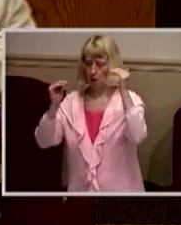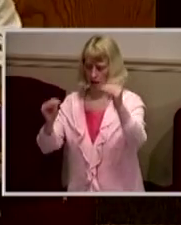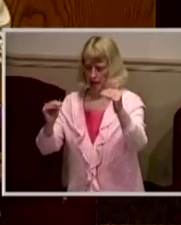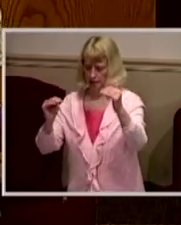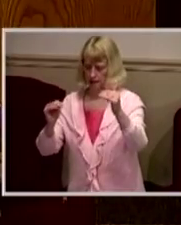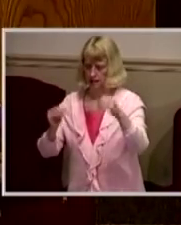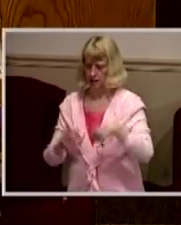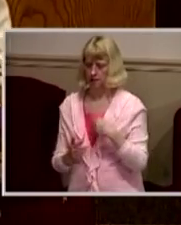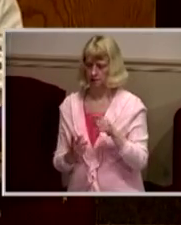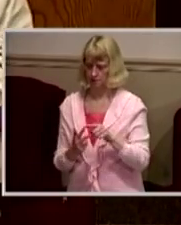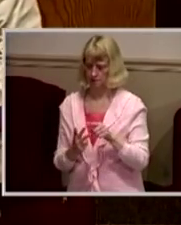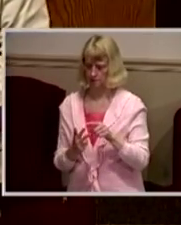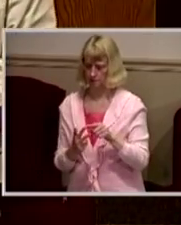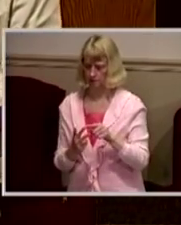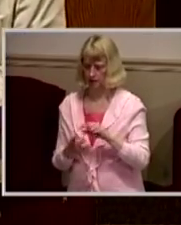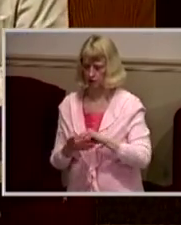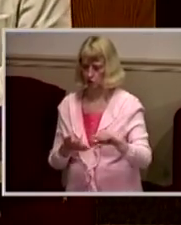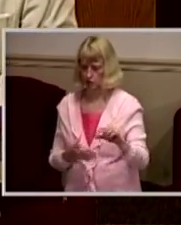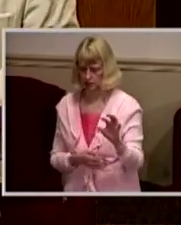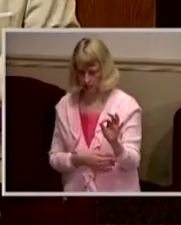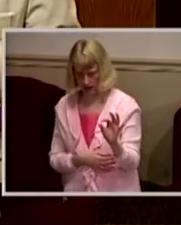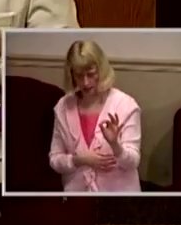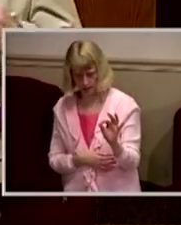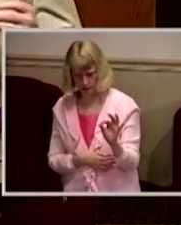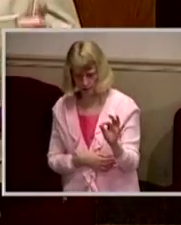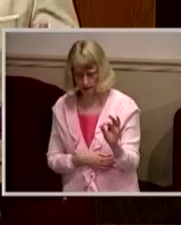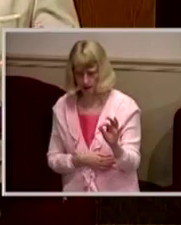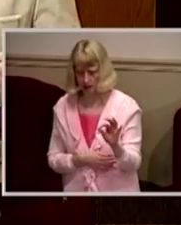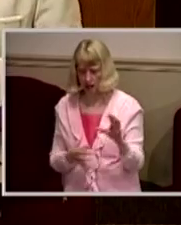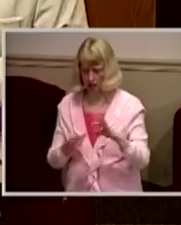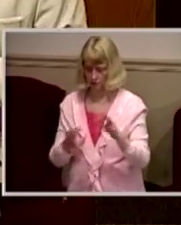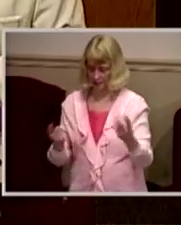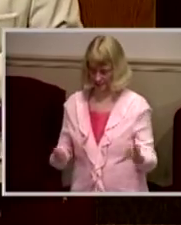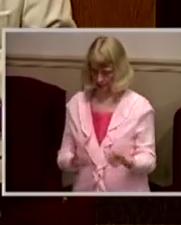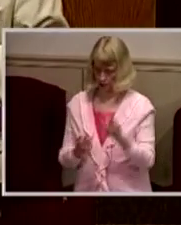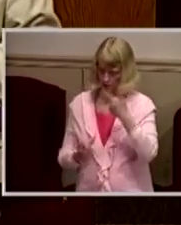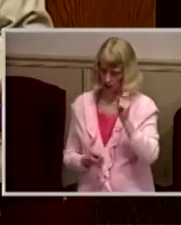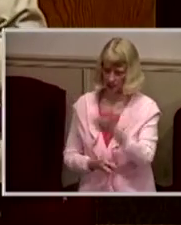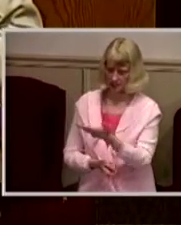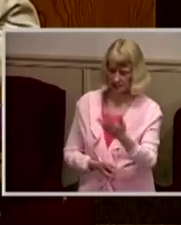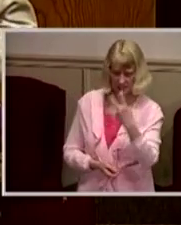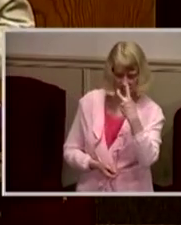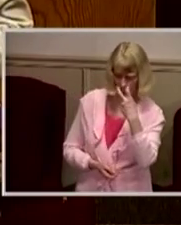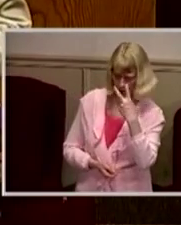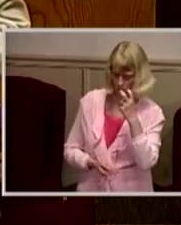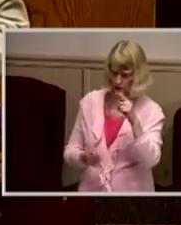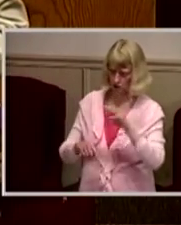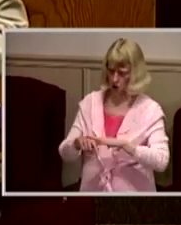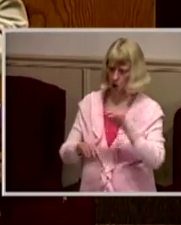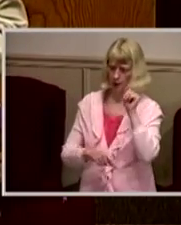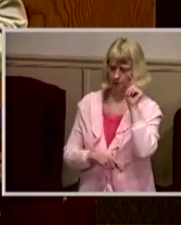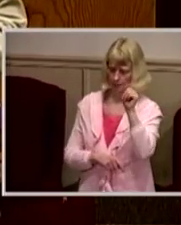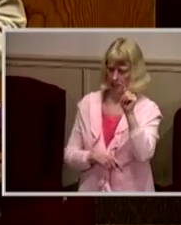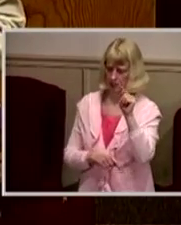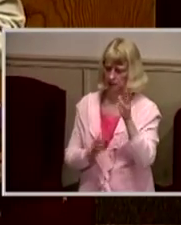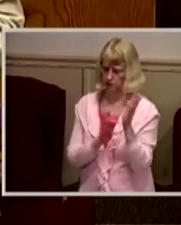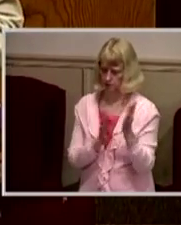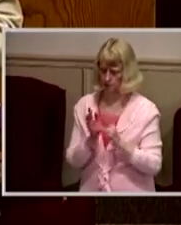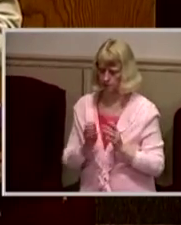first phrase there in verse 9, where he says of sin, because they believed not on me.